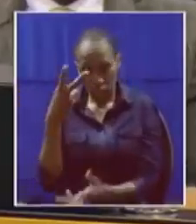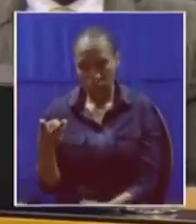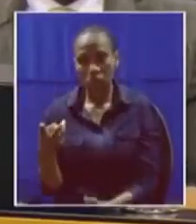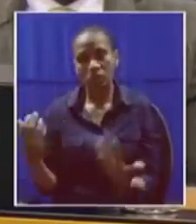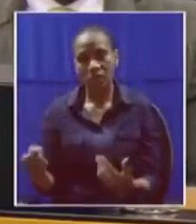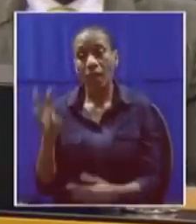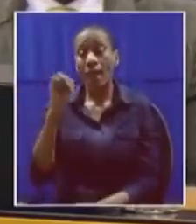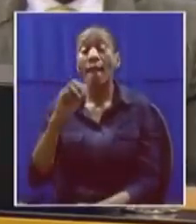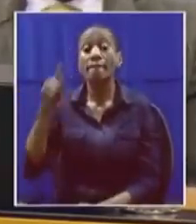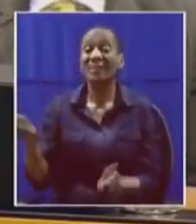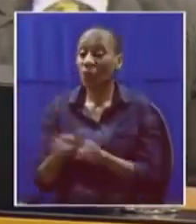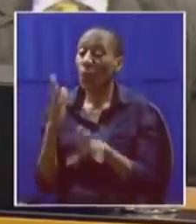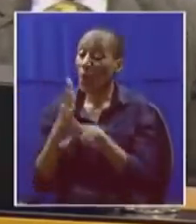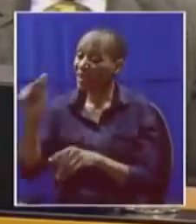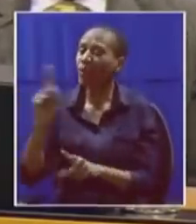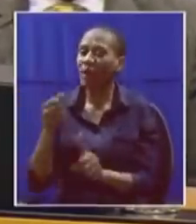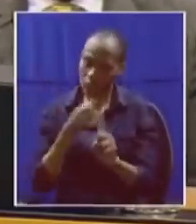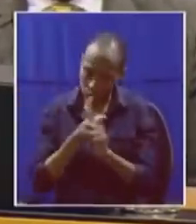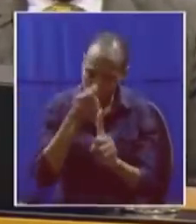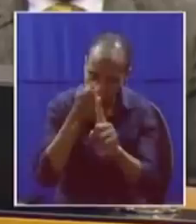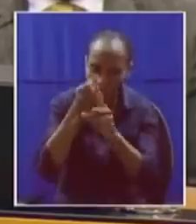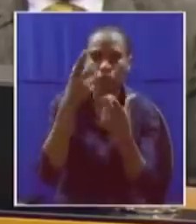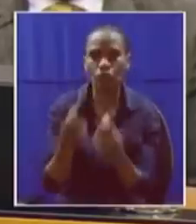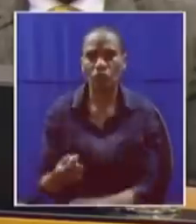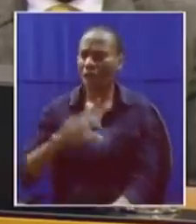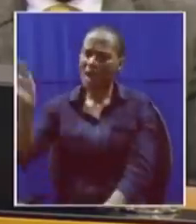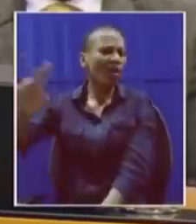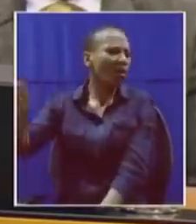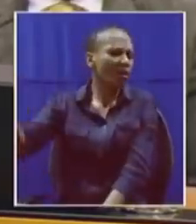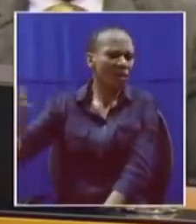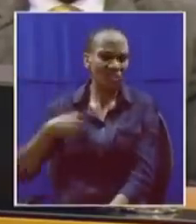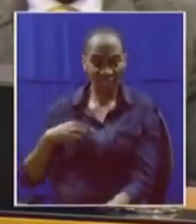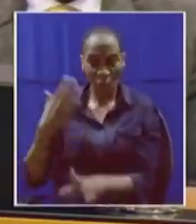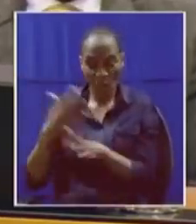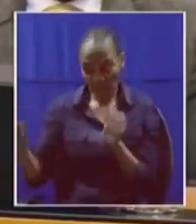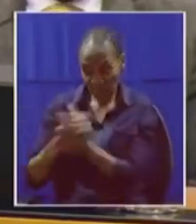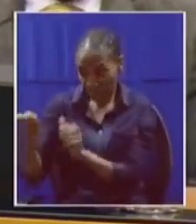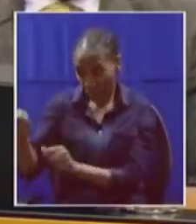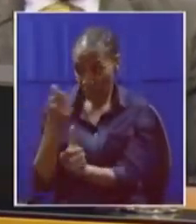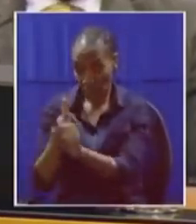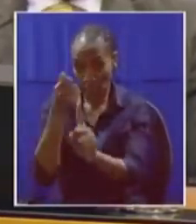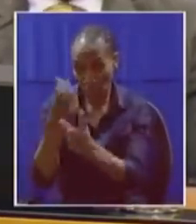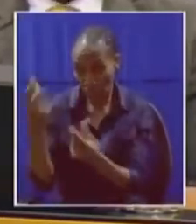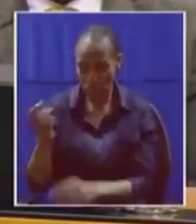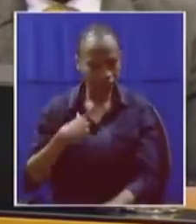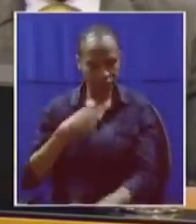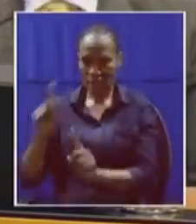MP, you are a lobbyist. Now, I can't deal with a lobbyist in Parliament. On a point of order.